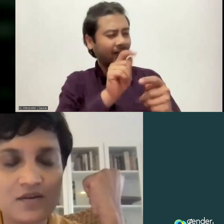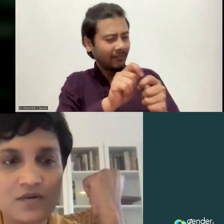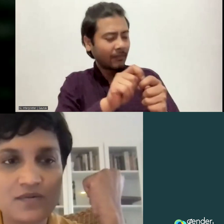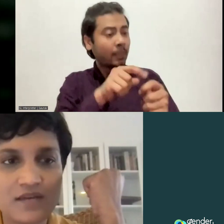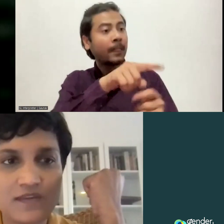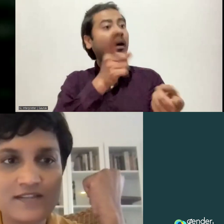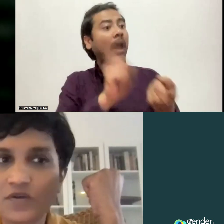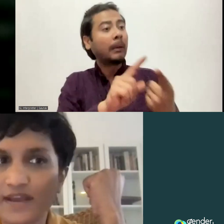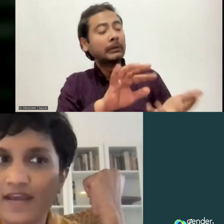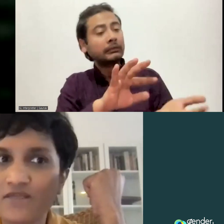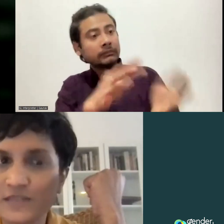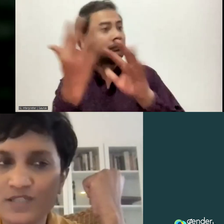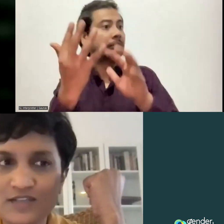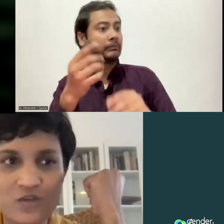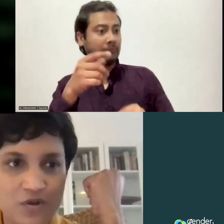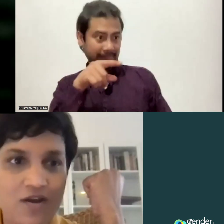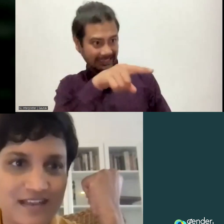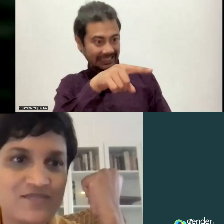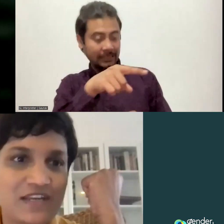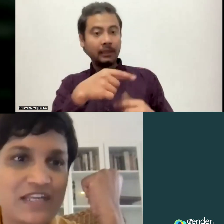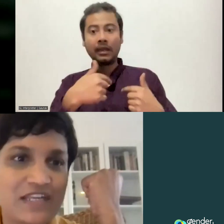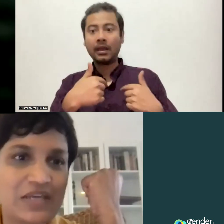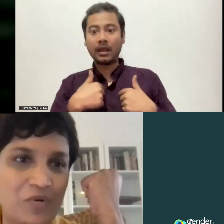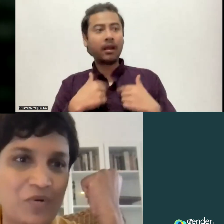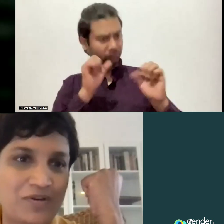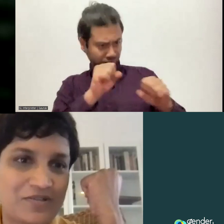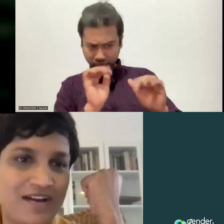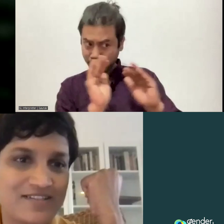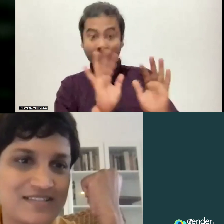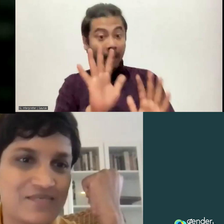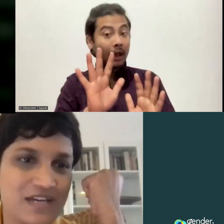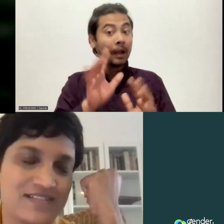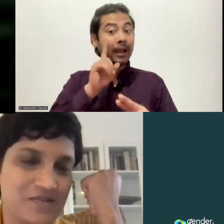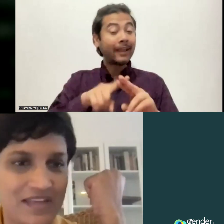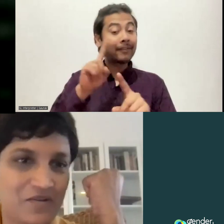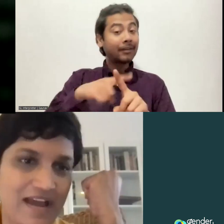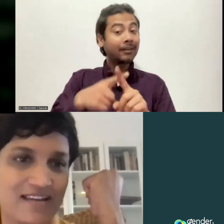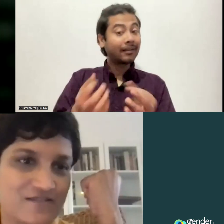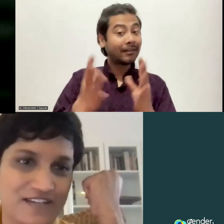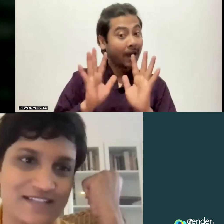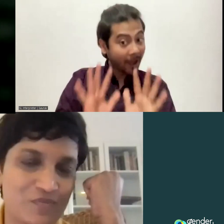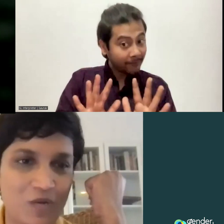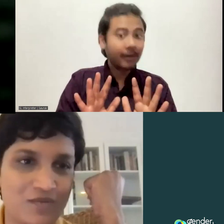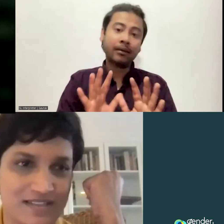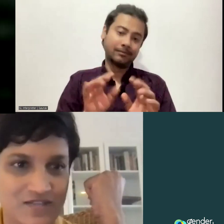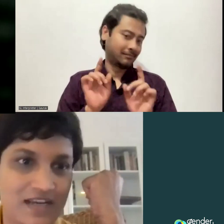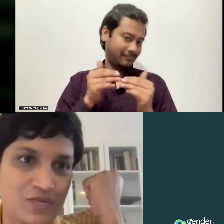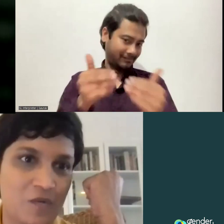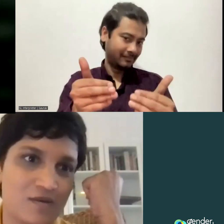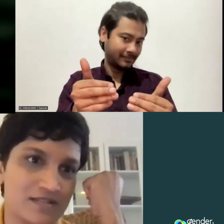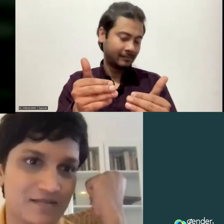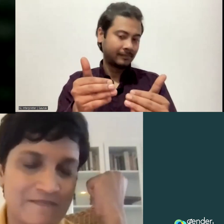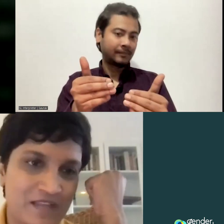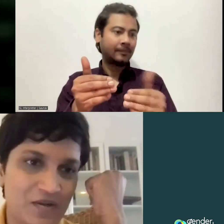that, you know, that whether it's in your area of expertise or not, that's very important. You can't just deep dive and say, okay, you know, yeah, let's fix this problem. That's a